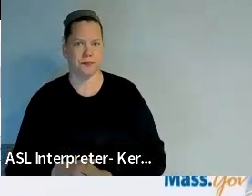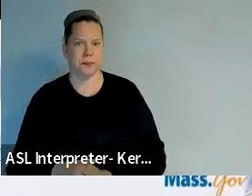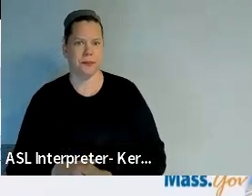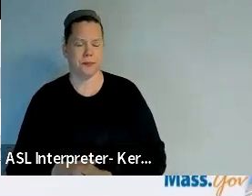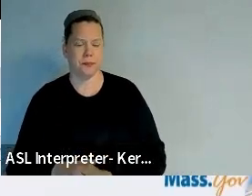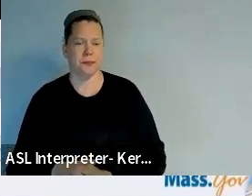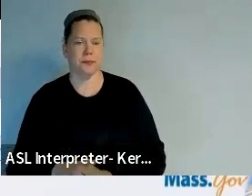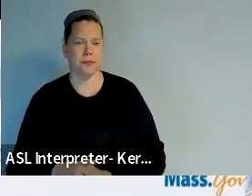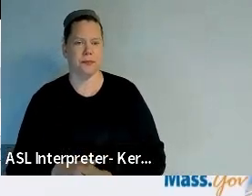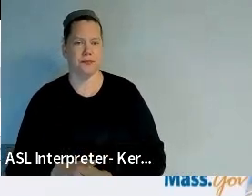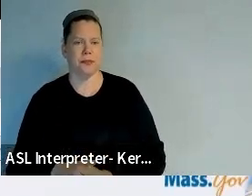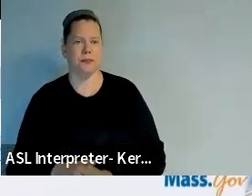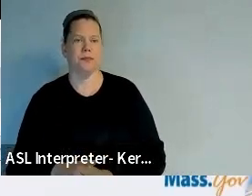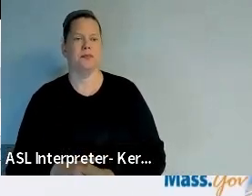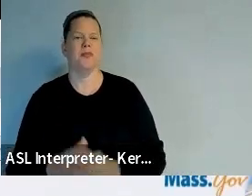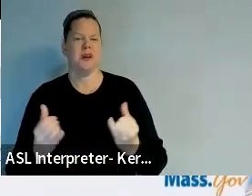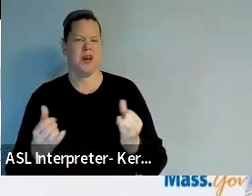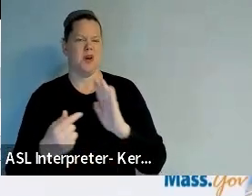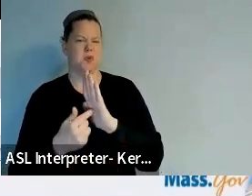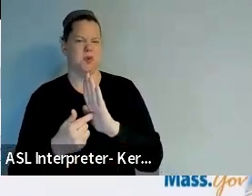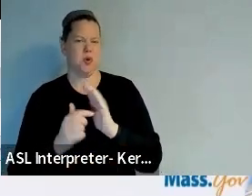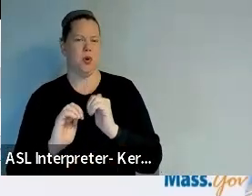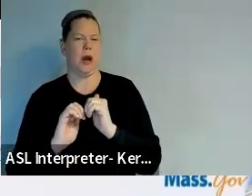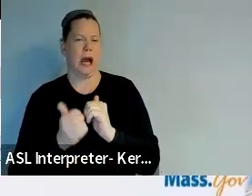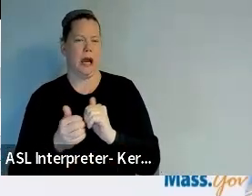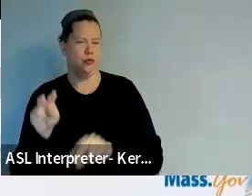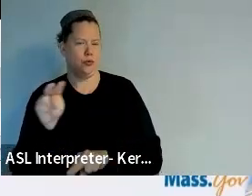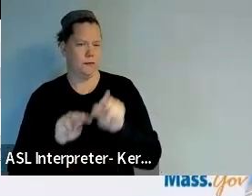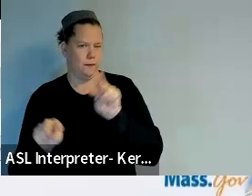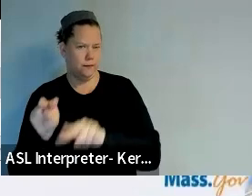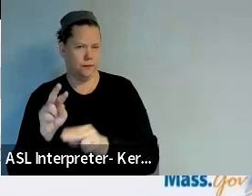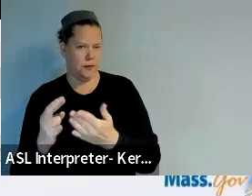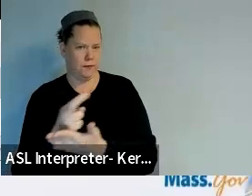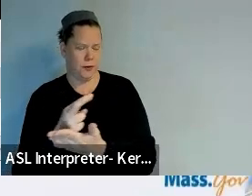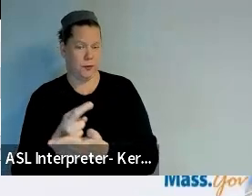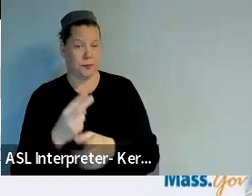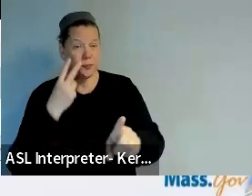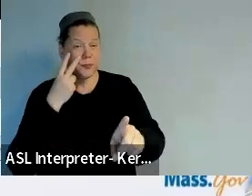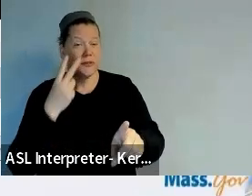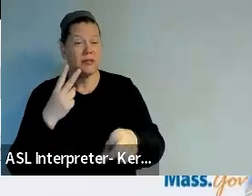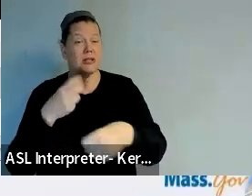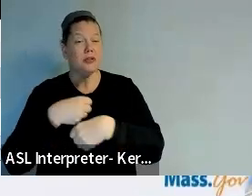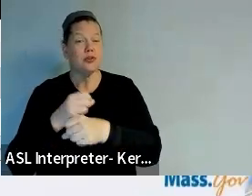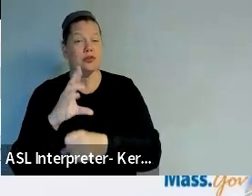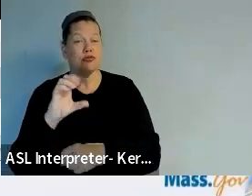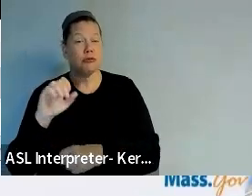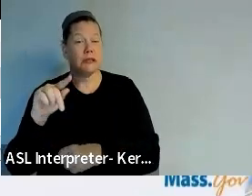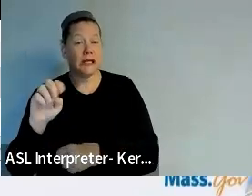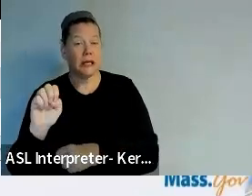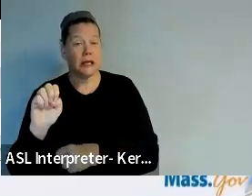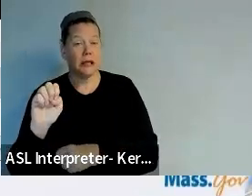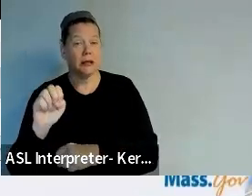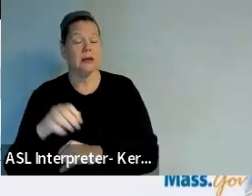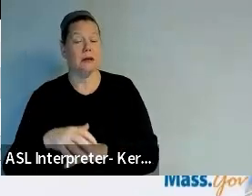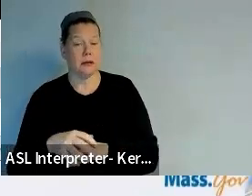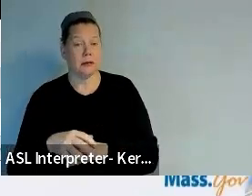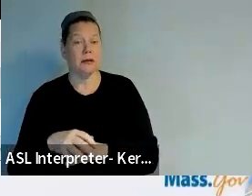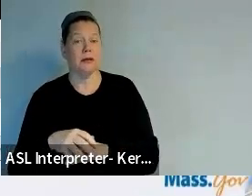start the review. Click the Create link under the Provider Restraint Manager